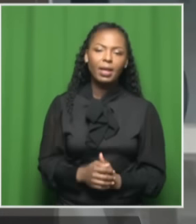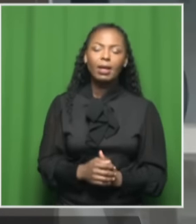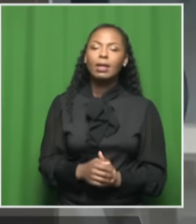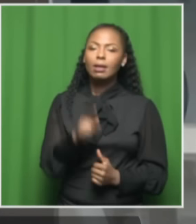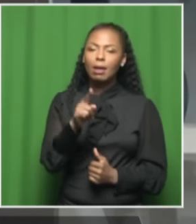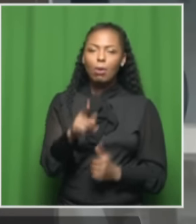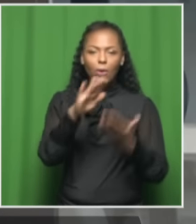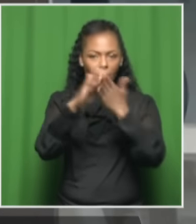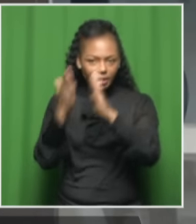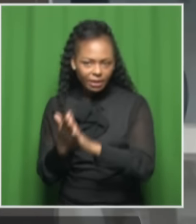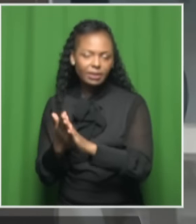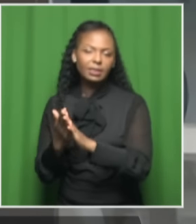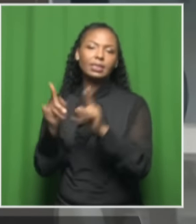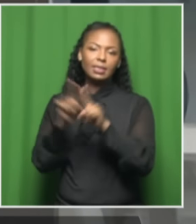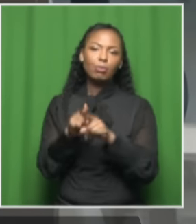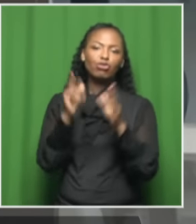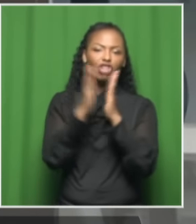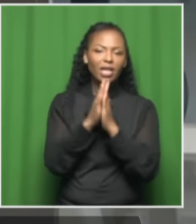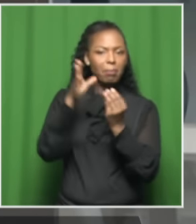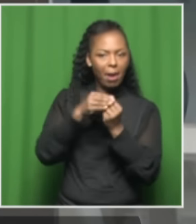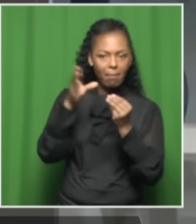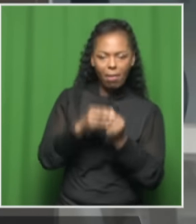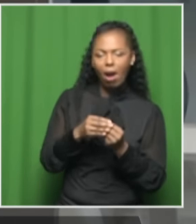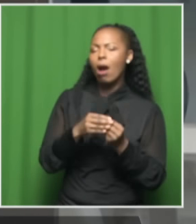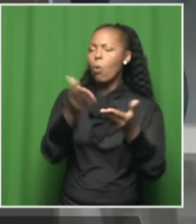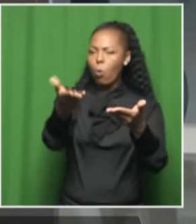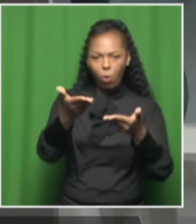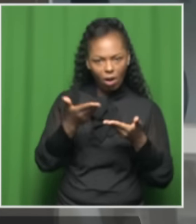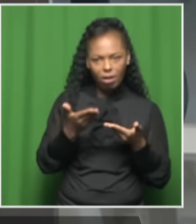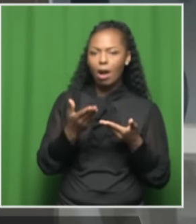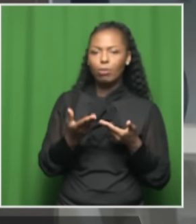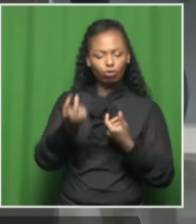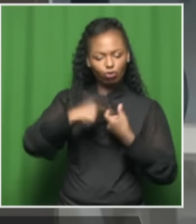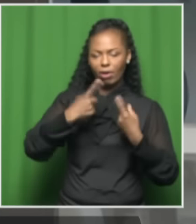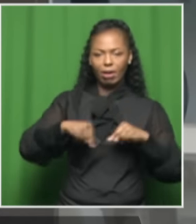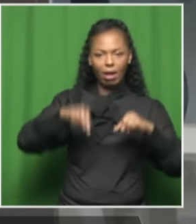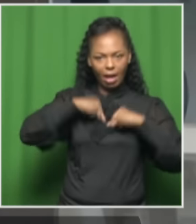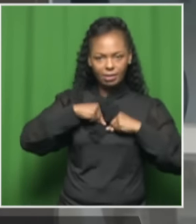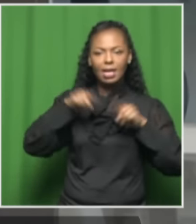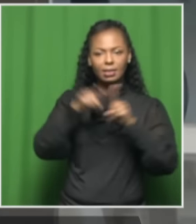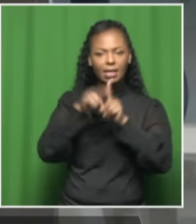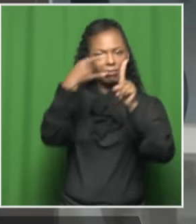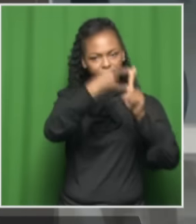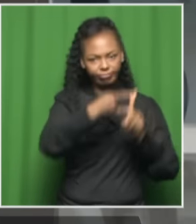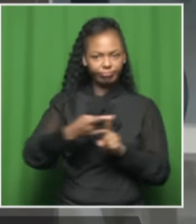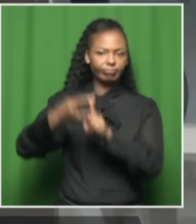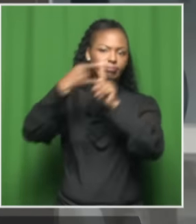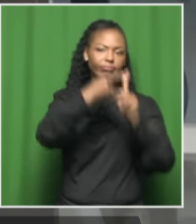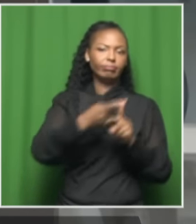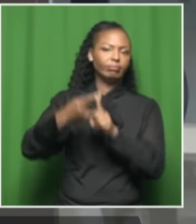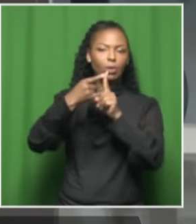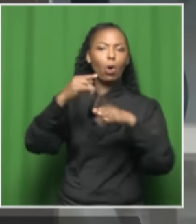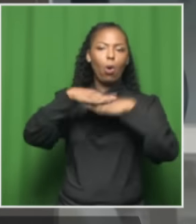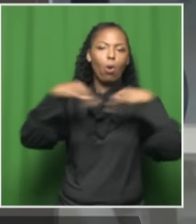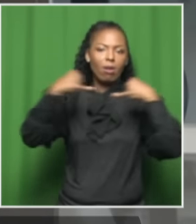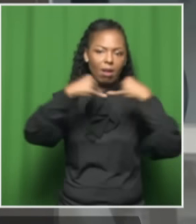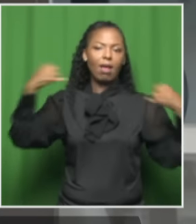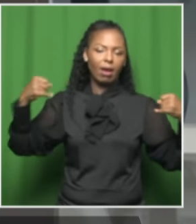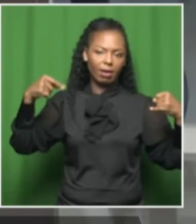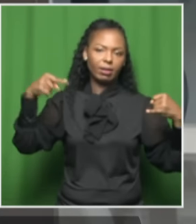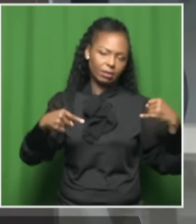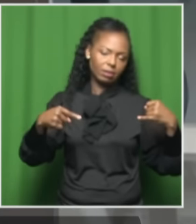as well as our congregation, but everybody is welcome to join. We'll also be streaming the service. Then